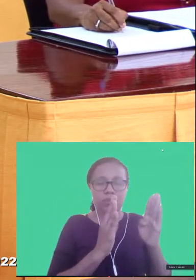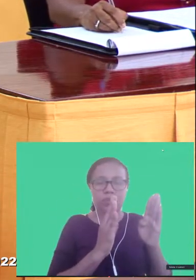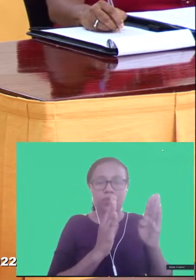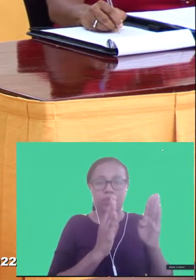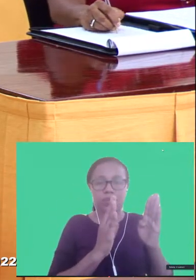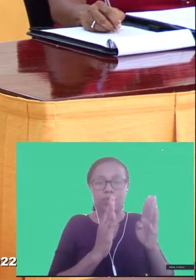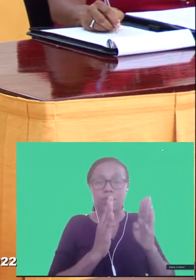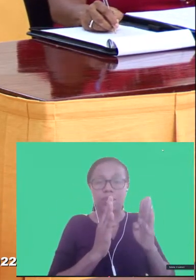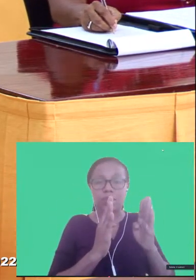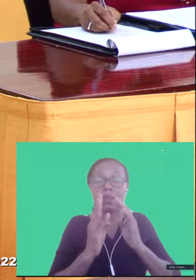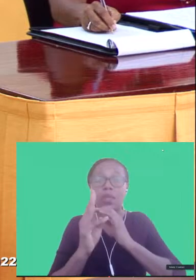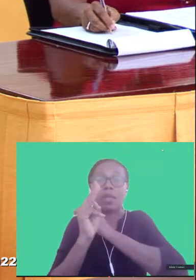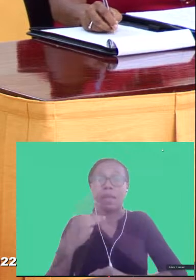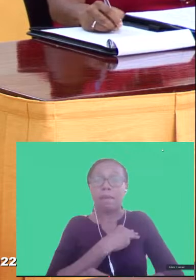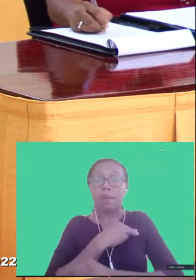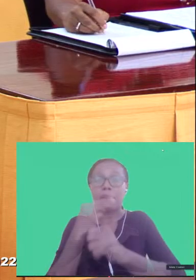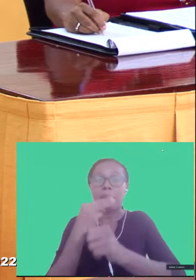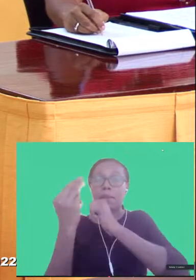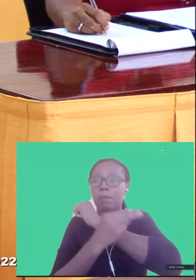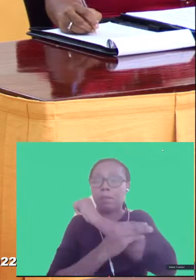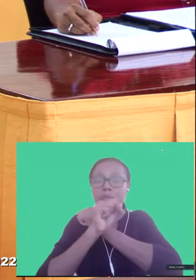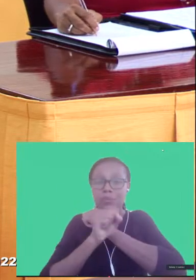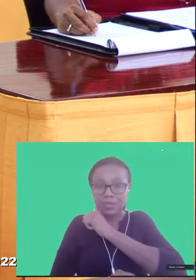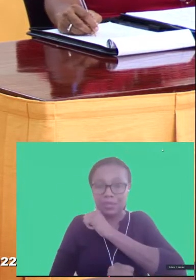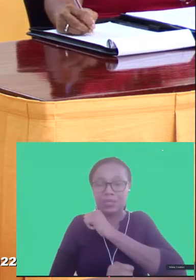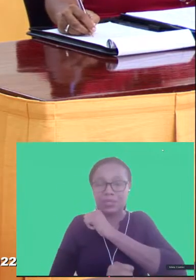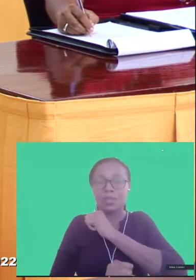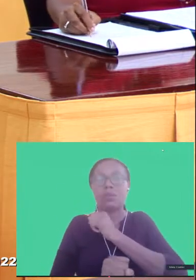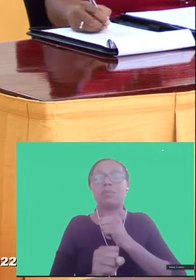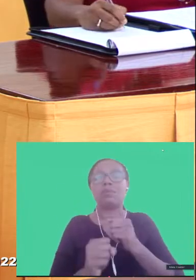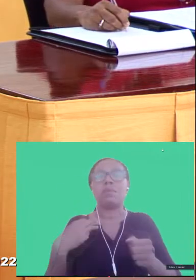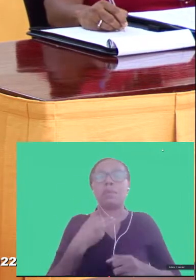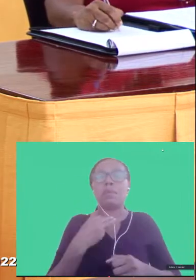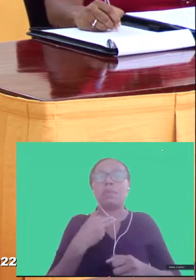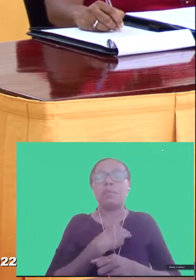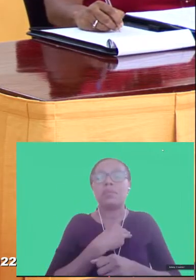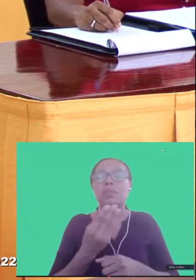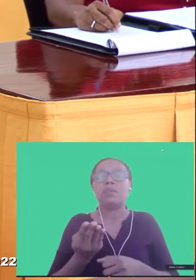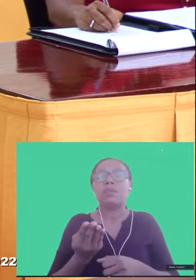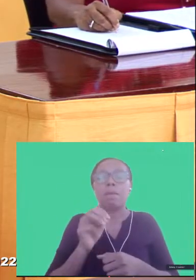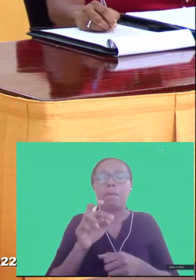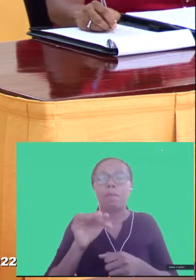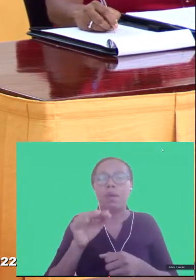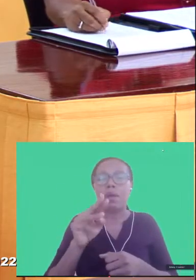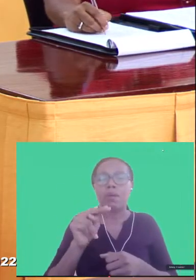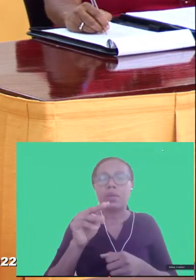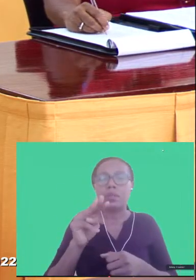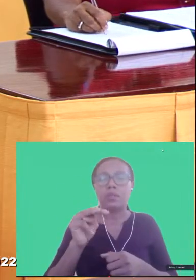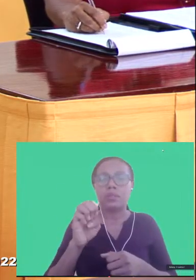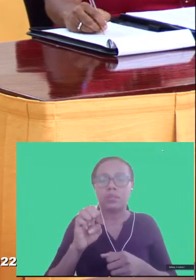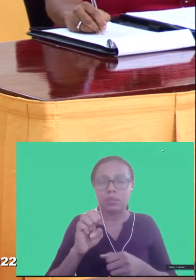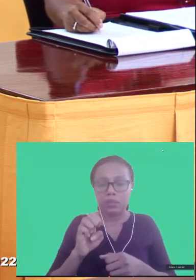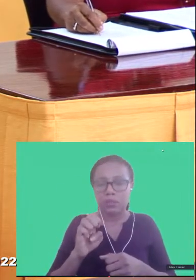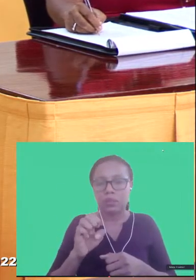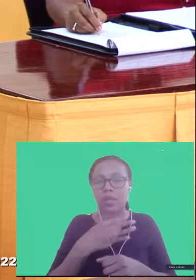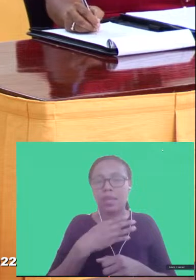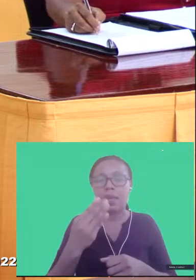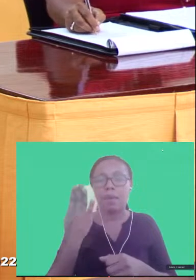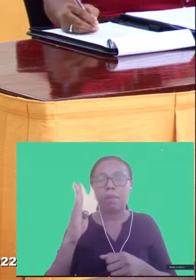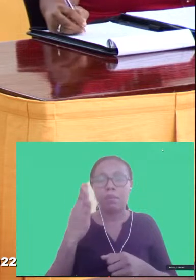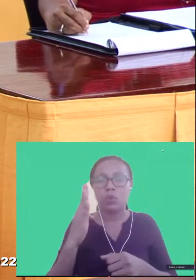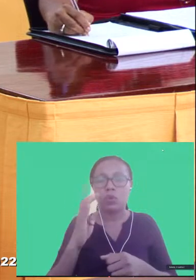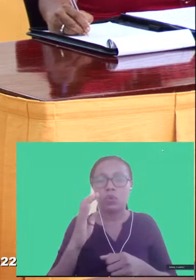Economy did make robust representation to me that his sector should be equally looked after.